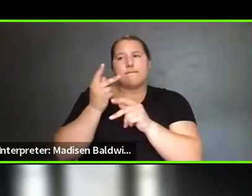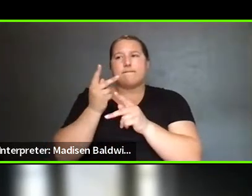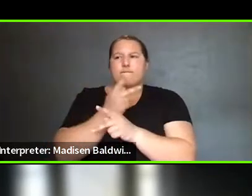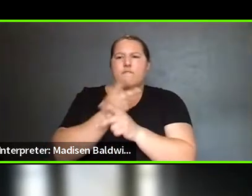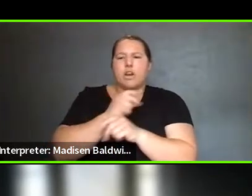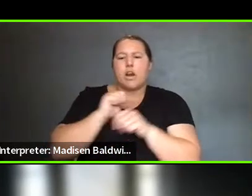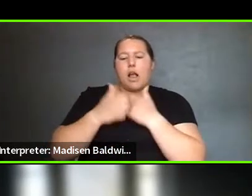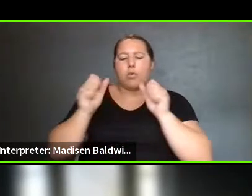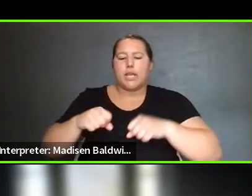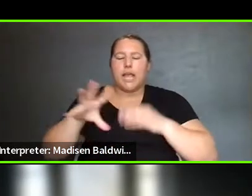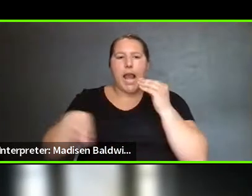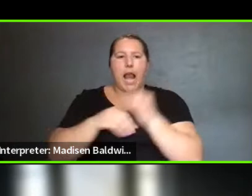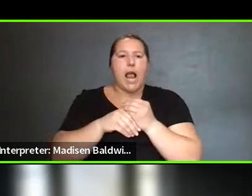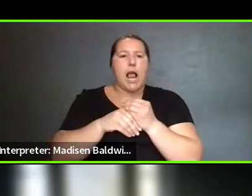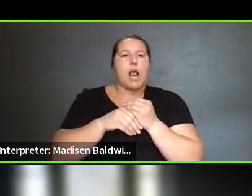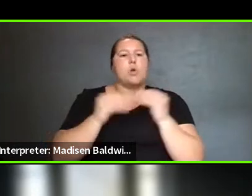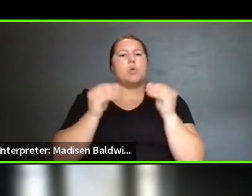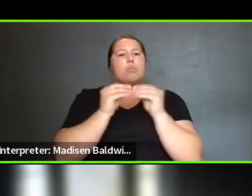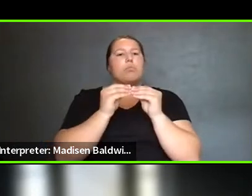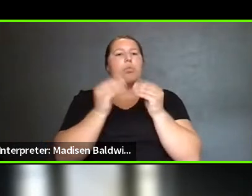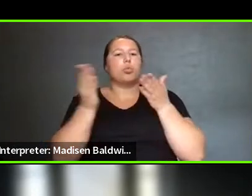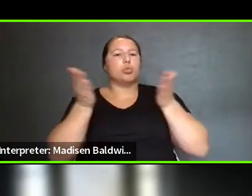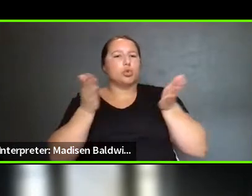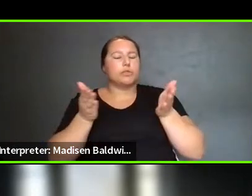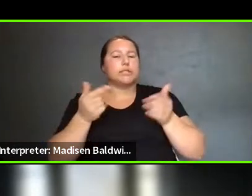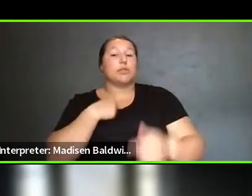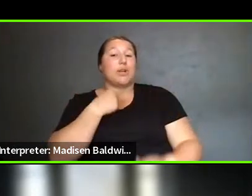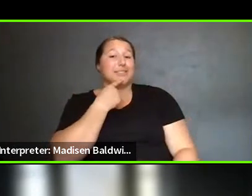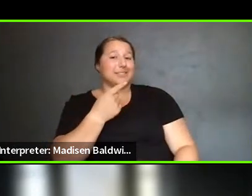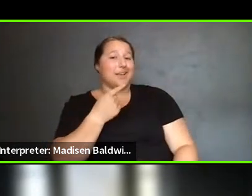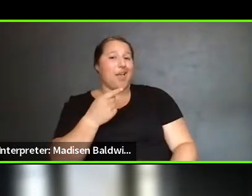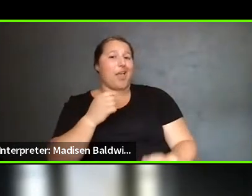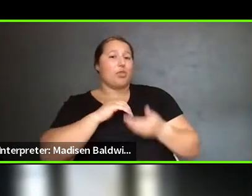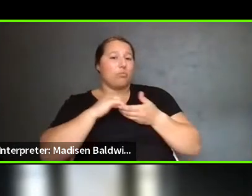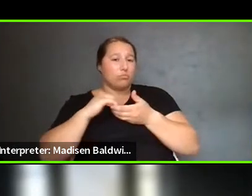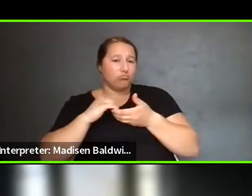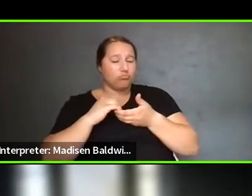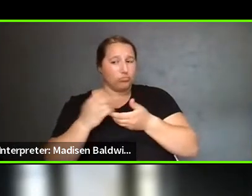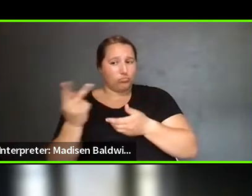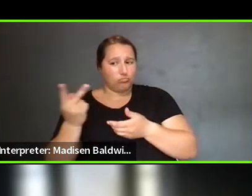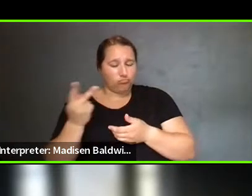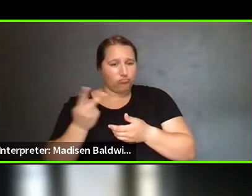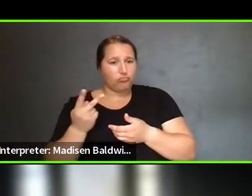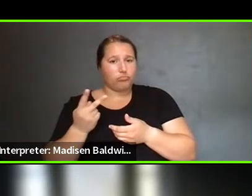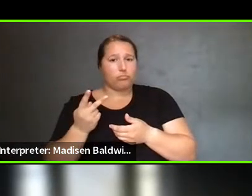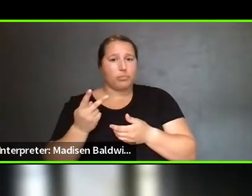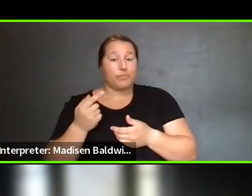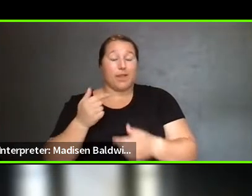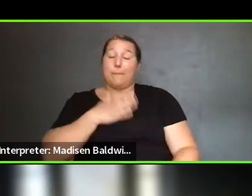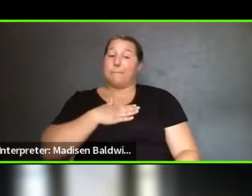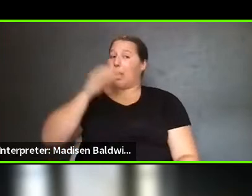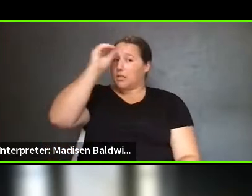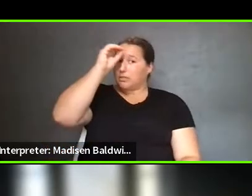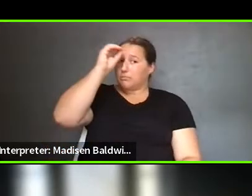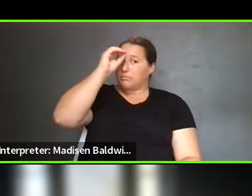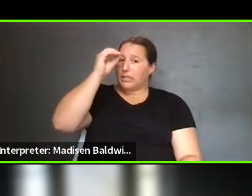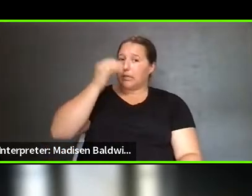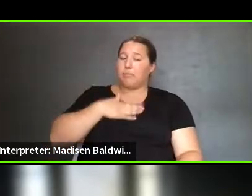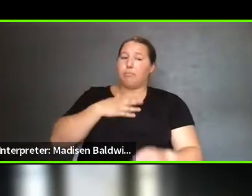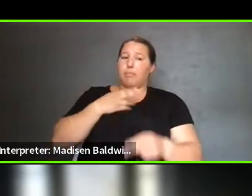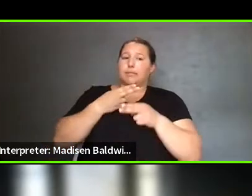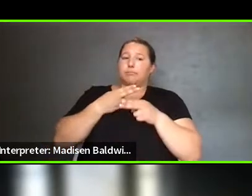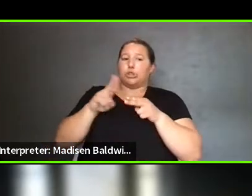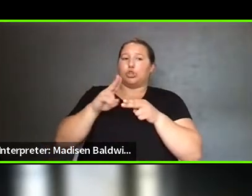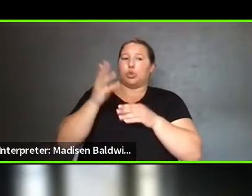provide residents. And so I would say that the partnership certainly has, in my opinion, in my short 6